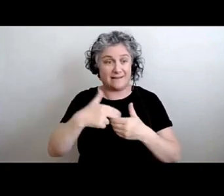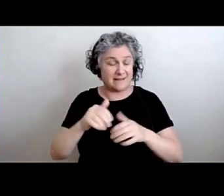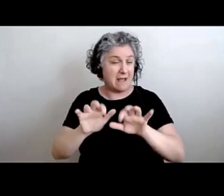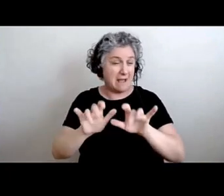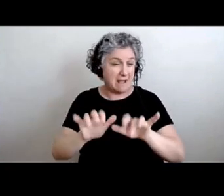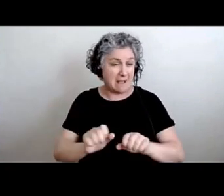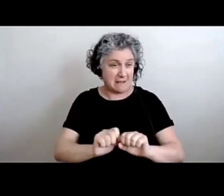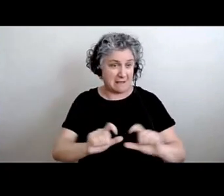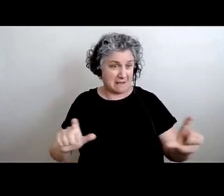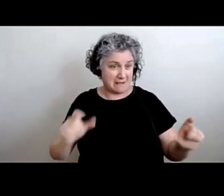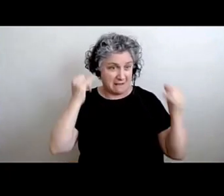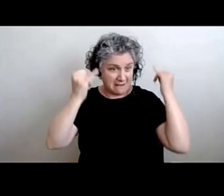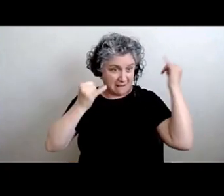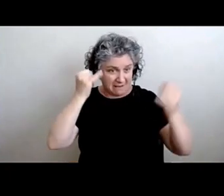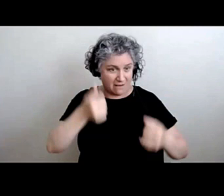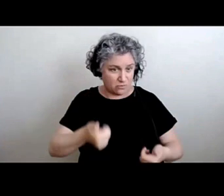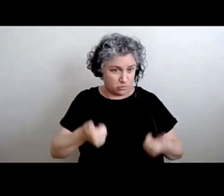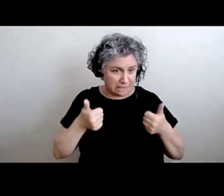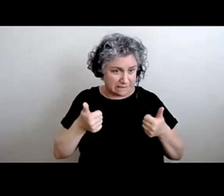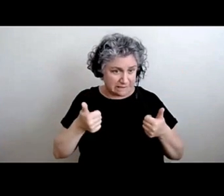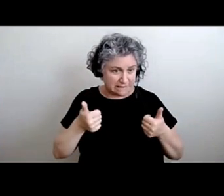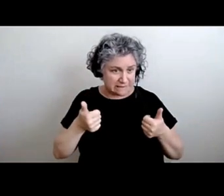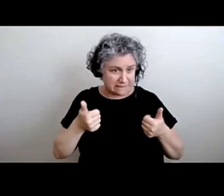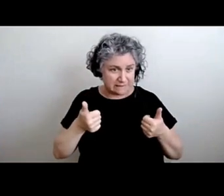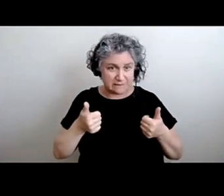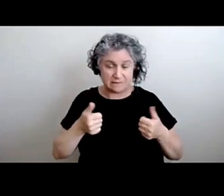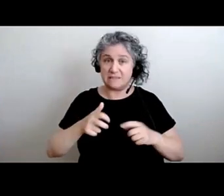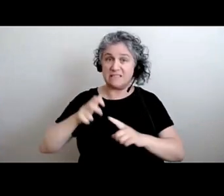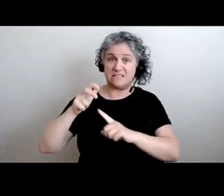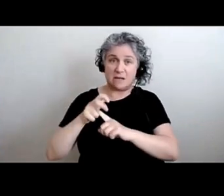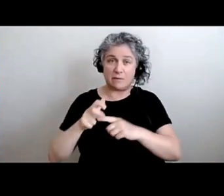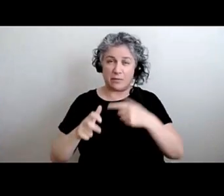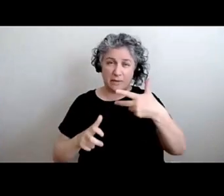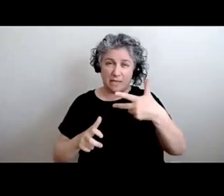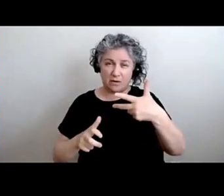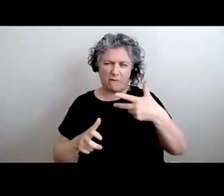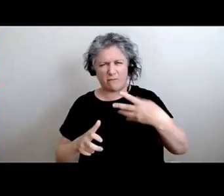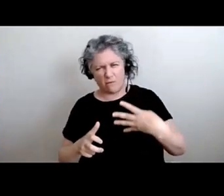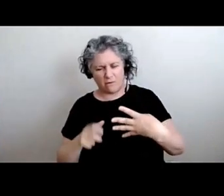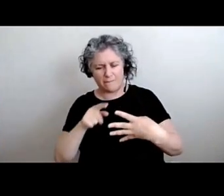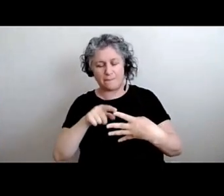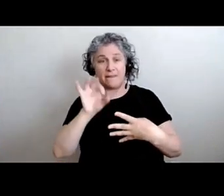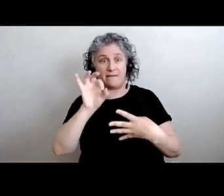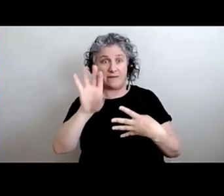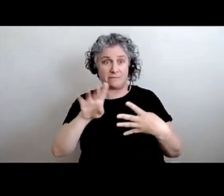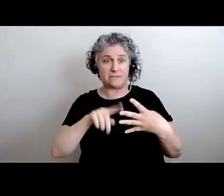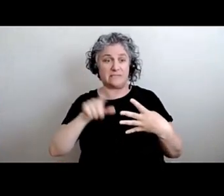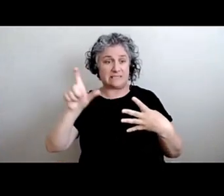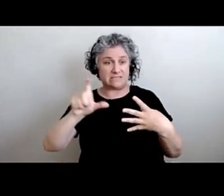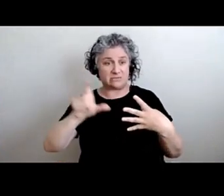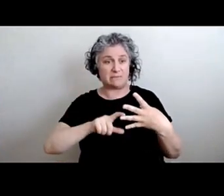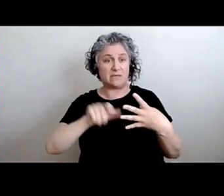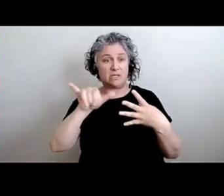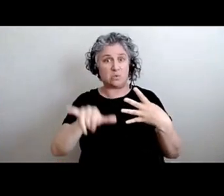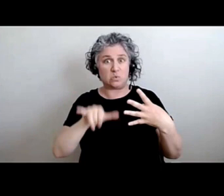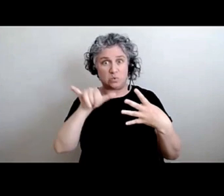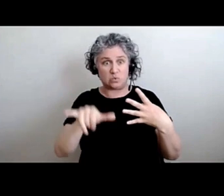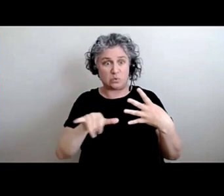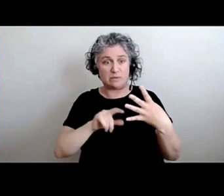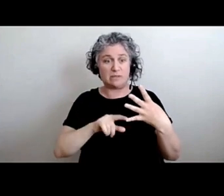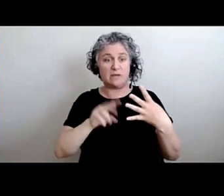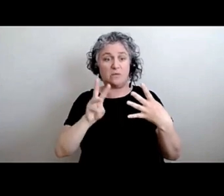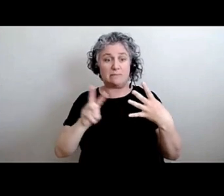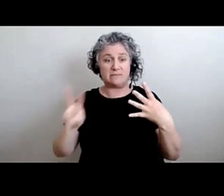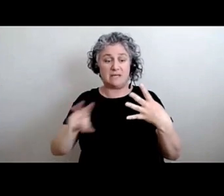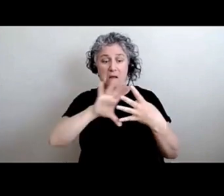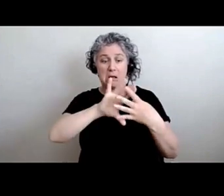us a lot of ideas. If you look at the top 3 or 4, actually, Facebook, Instagram, YouTube, and website for